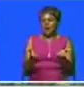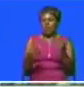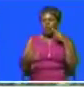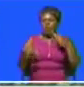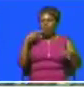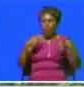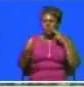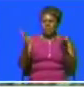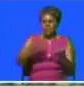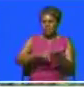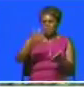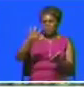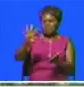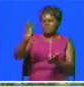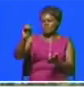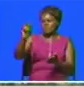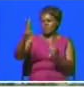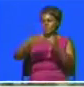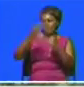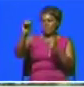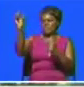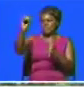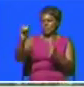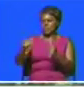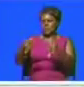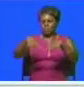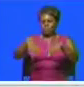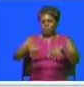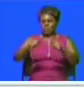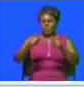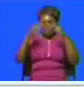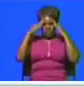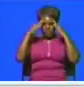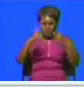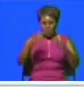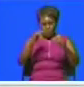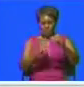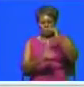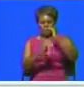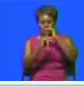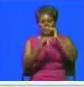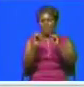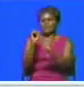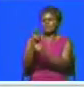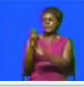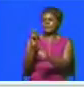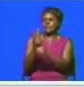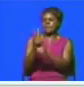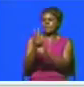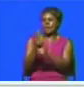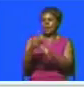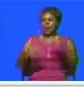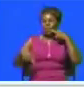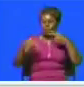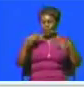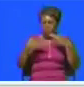are recording 50% to 70% of bookings, and industry players are focused in maximizing on December holidays for the domestic